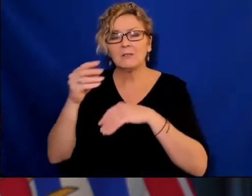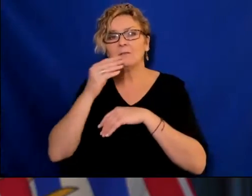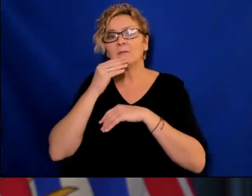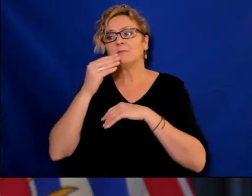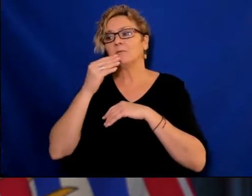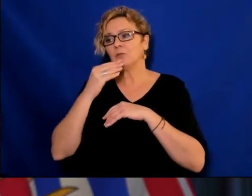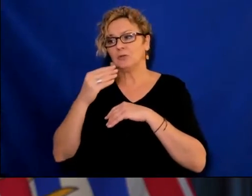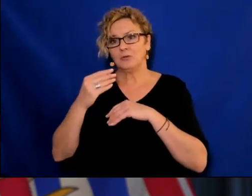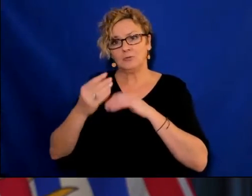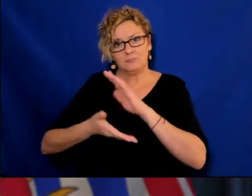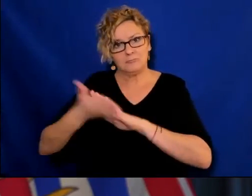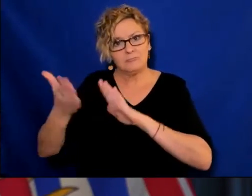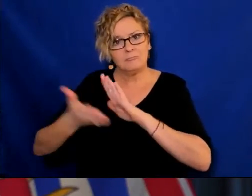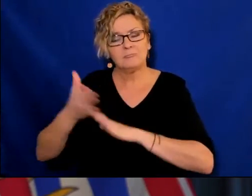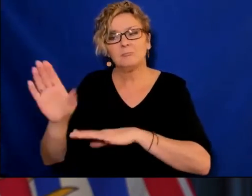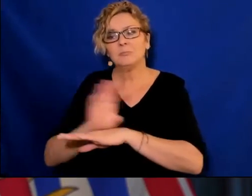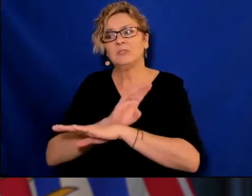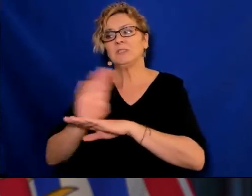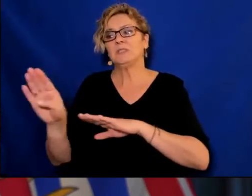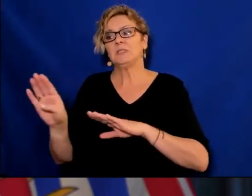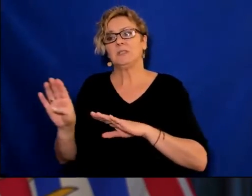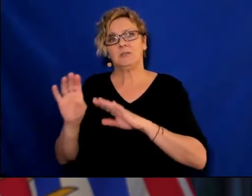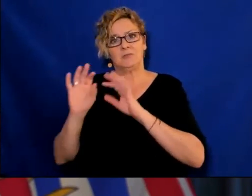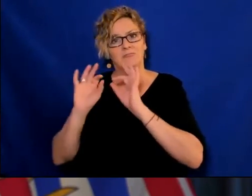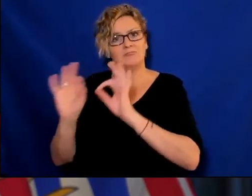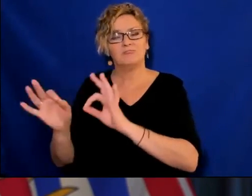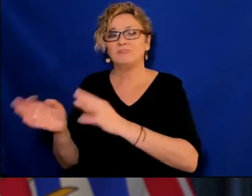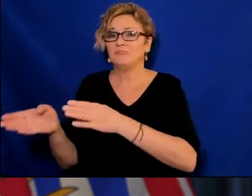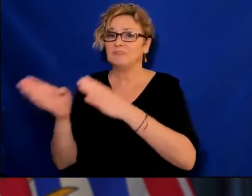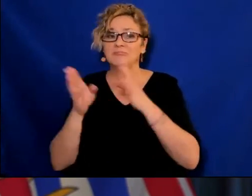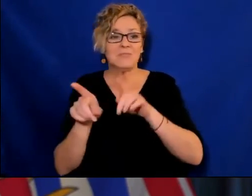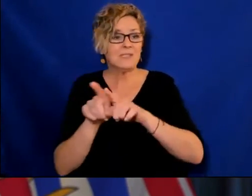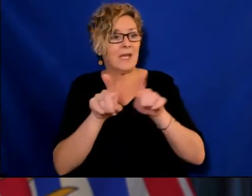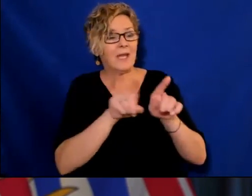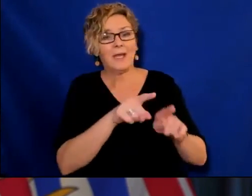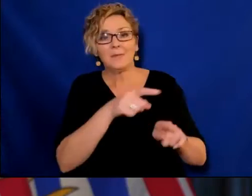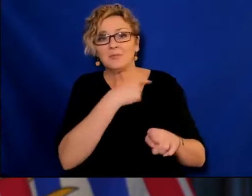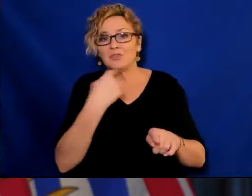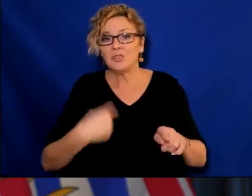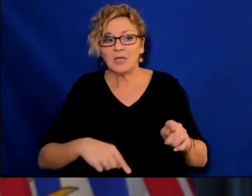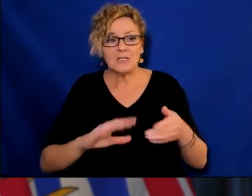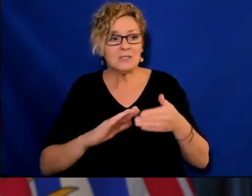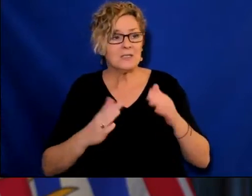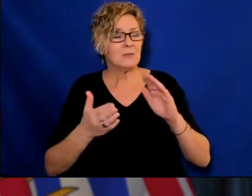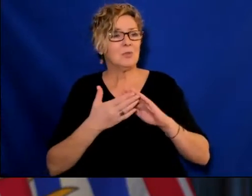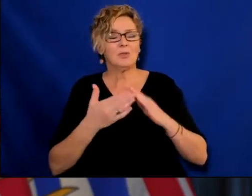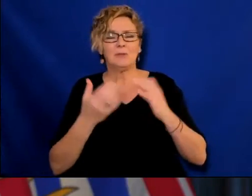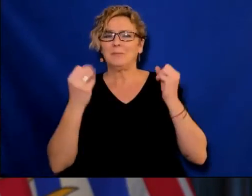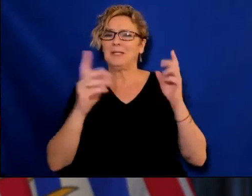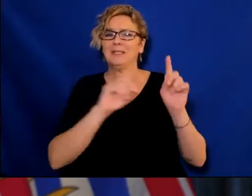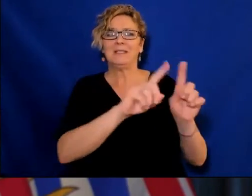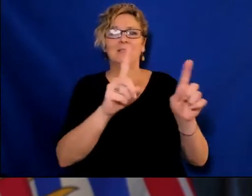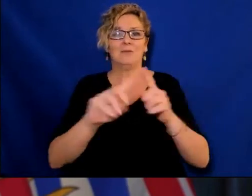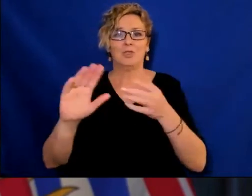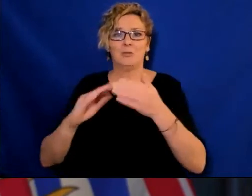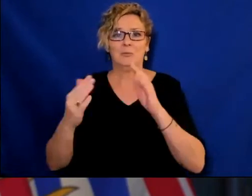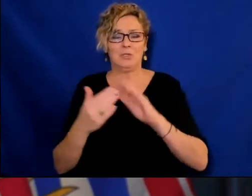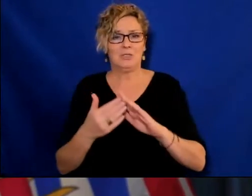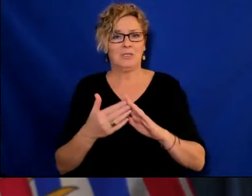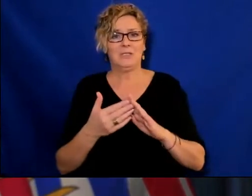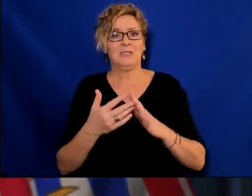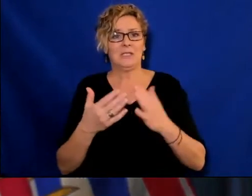as we have with the Chinese Canadian community, with many other communities around the province. Do you want to address